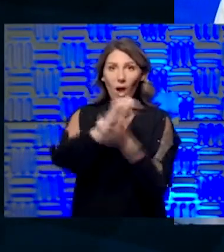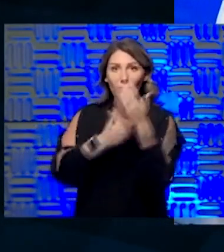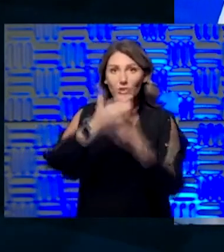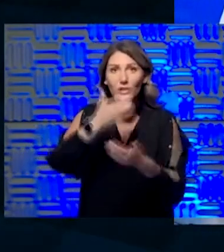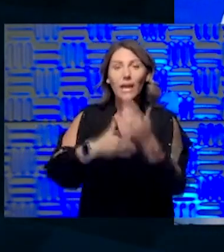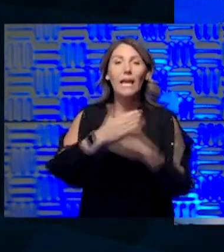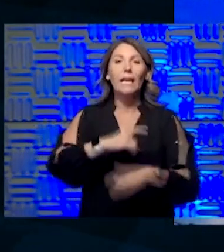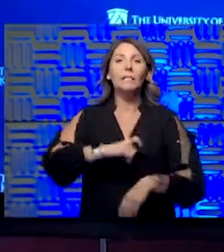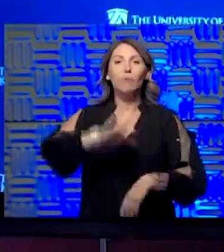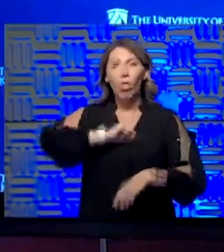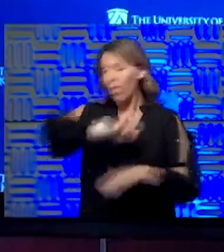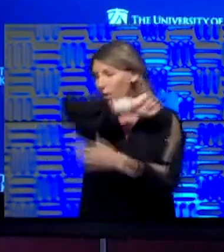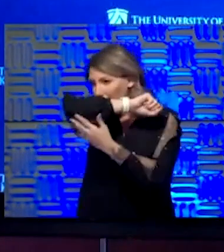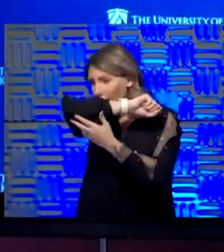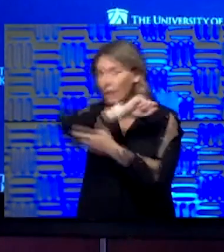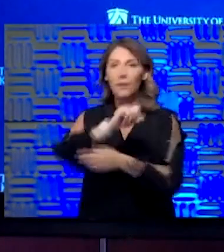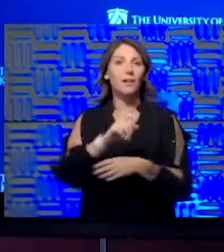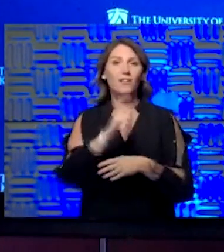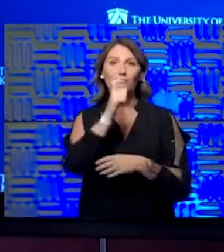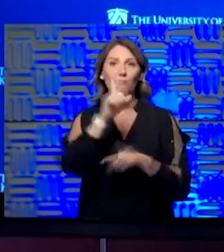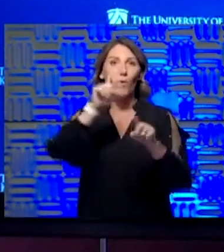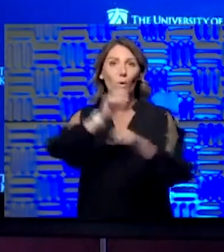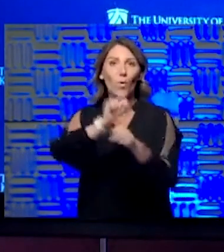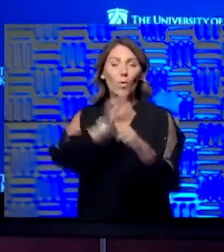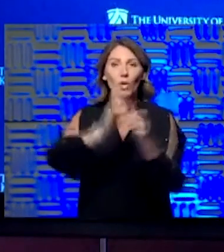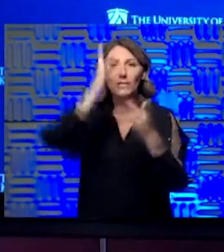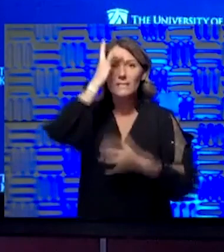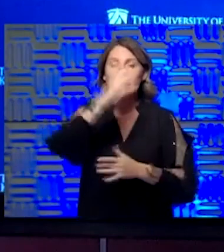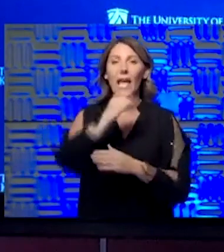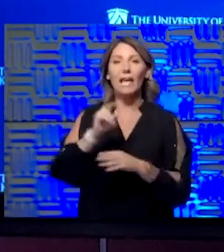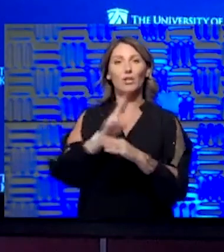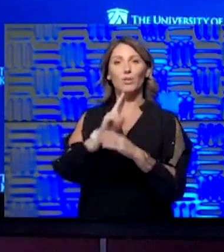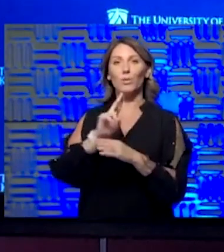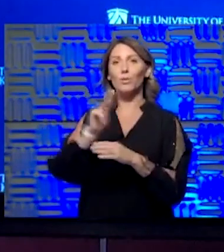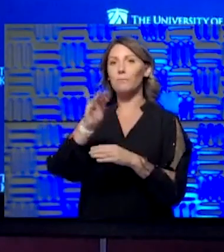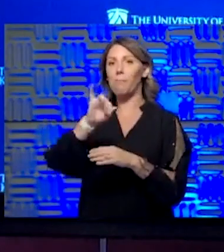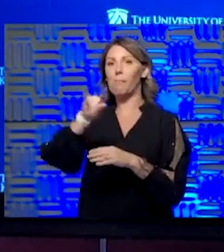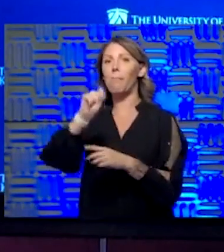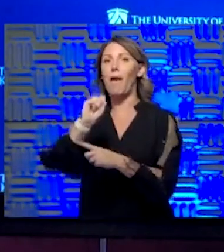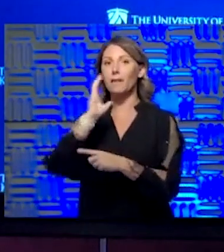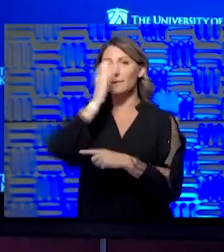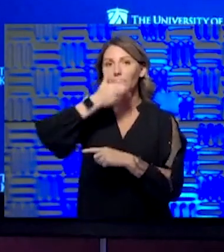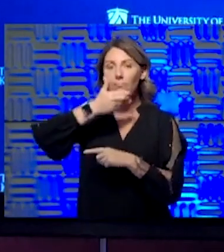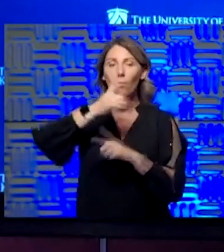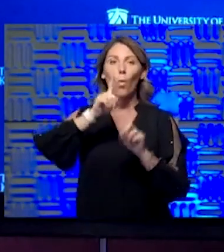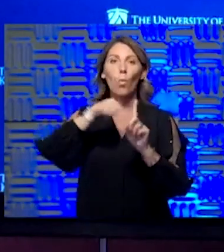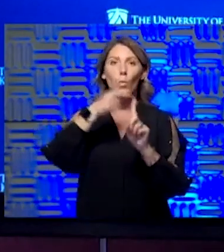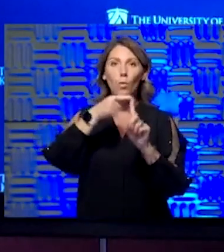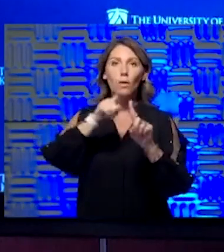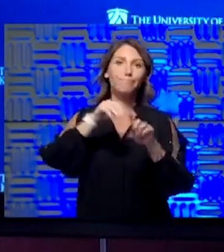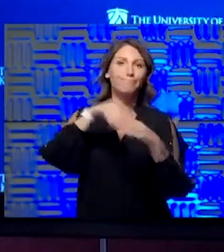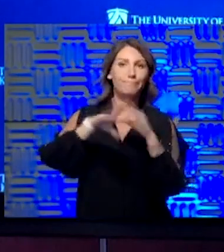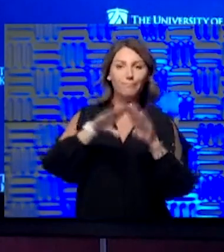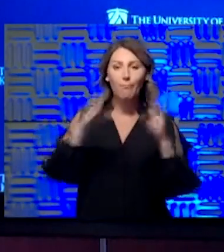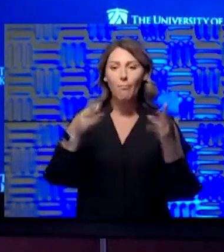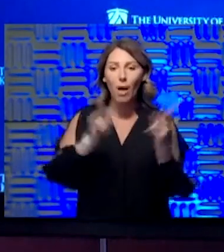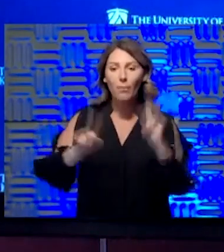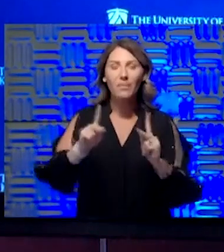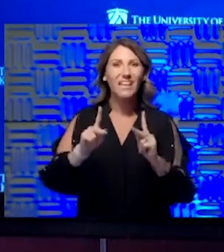all possible, and you're limiting gathering in any number at all. Dr. Stites, as you said, it seems like these